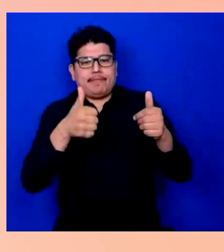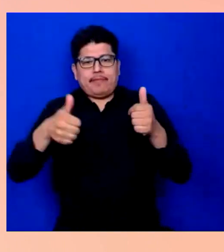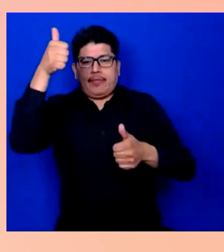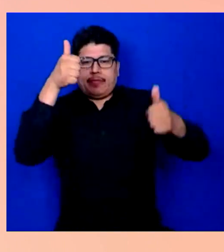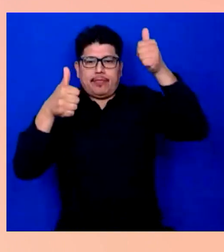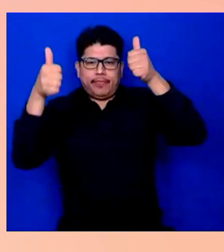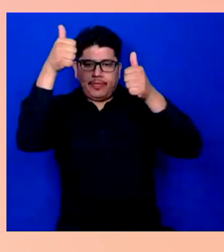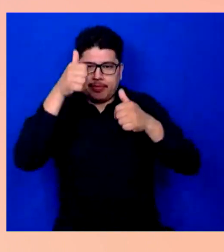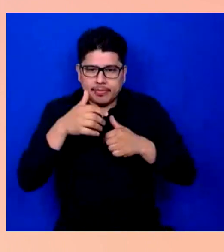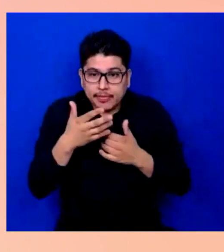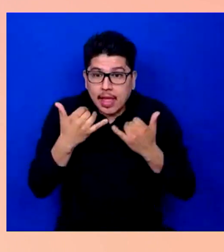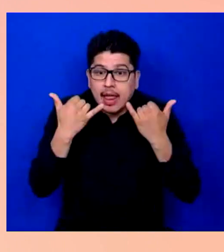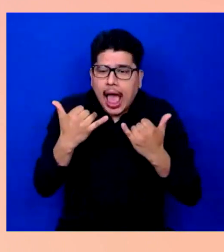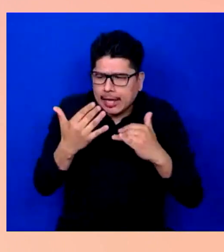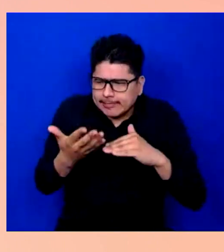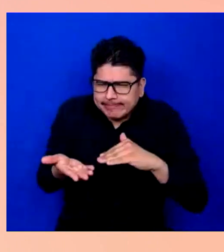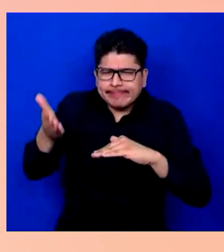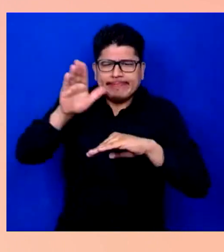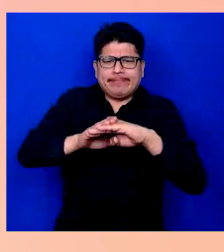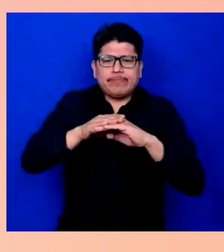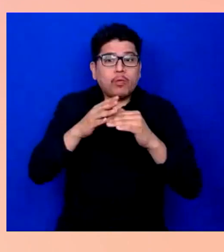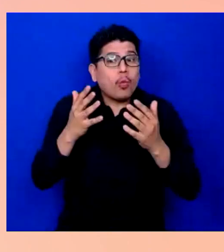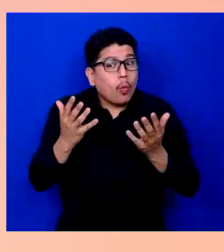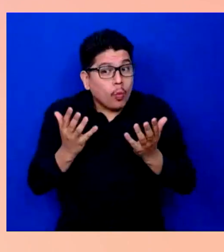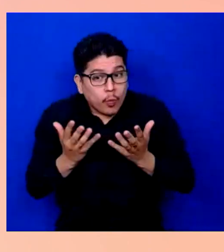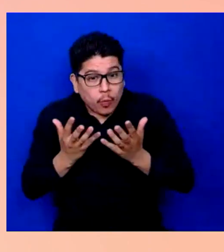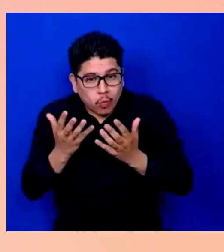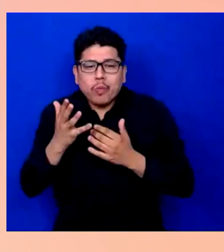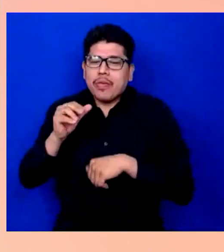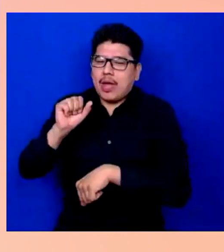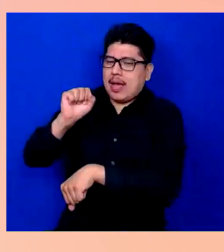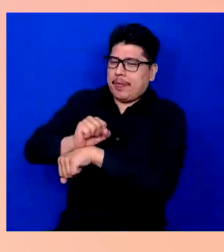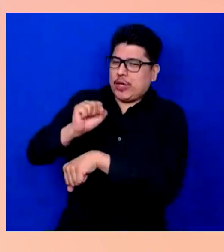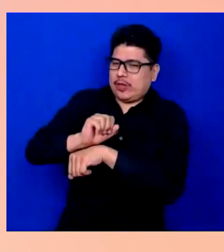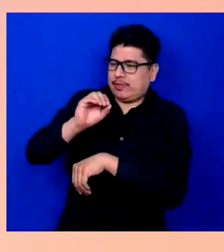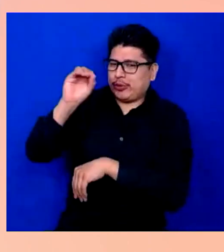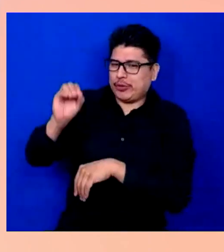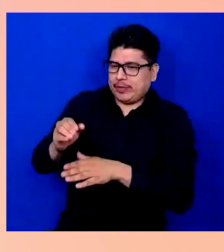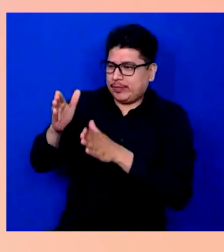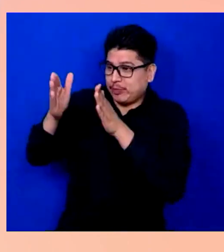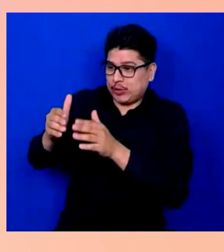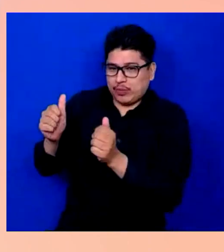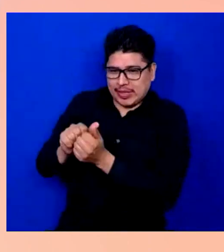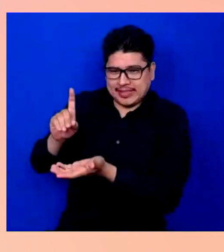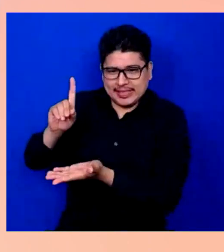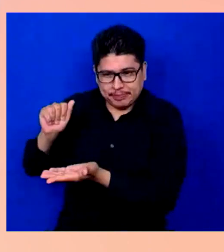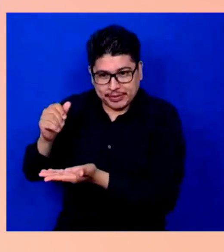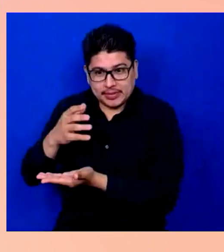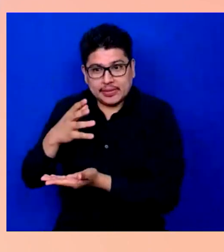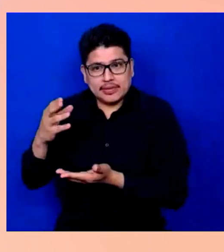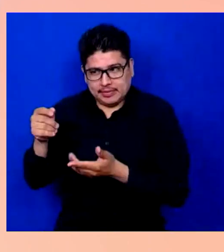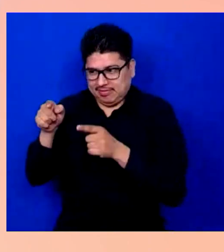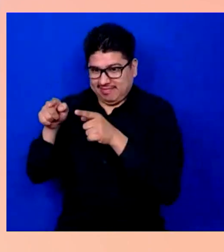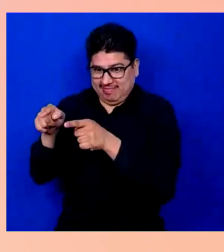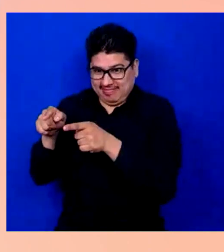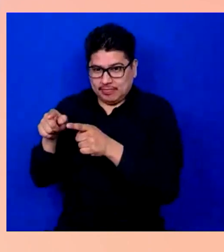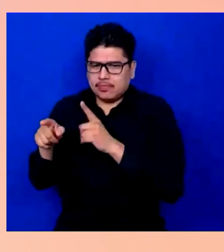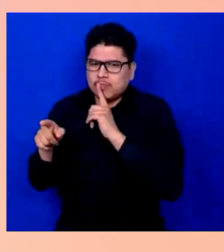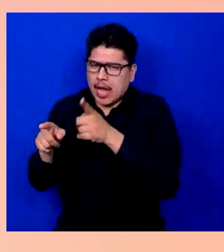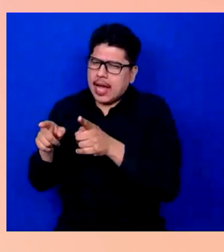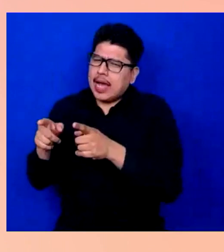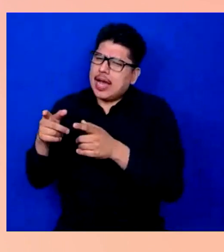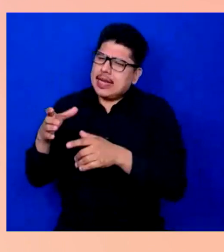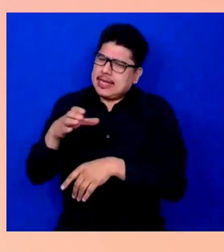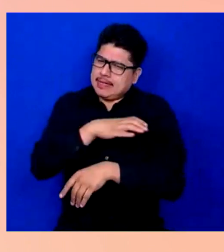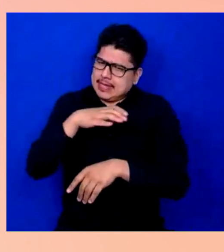increase the employment rate of persons with disabilities. And the way the Commission, for example, has tackled this, they